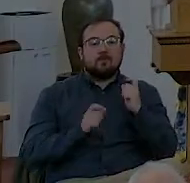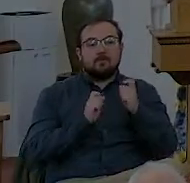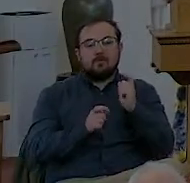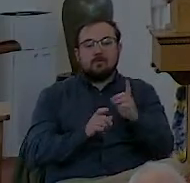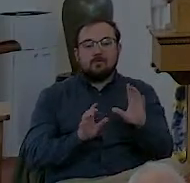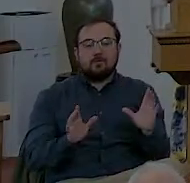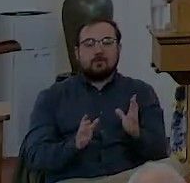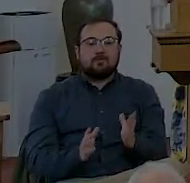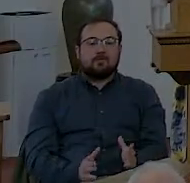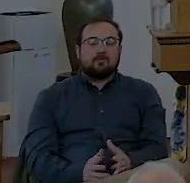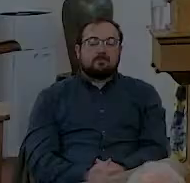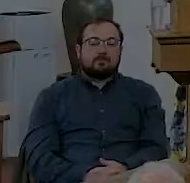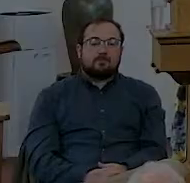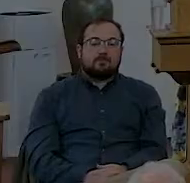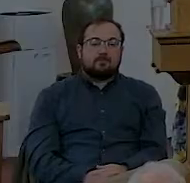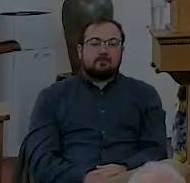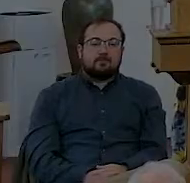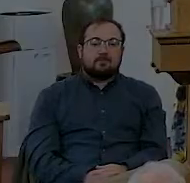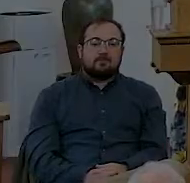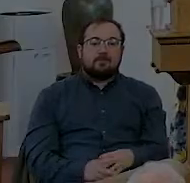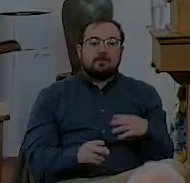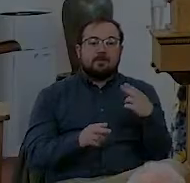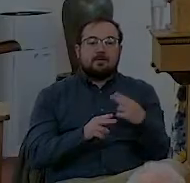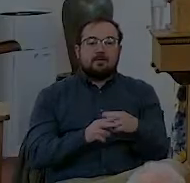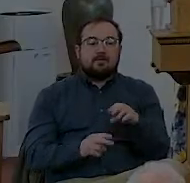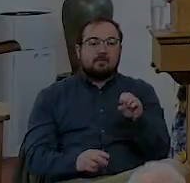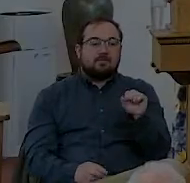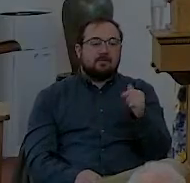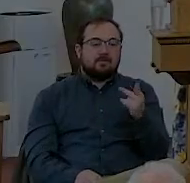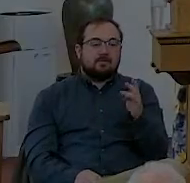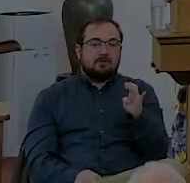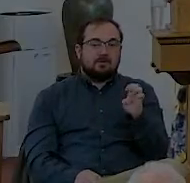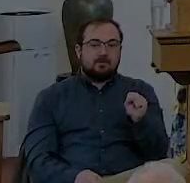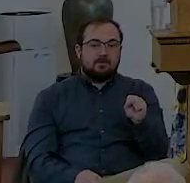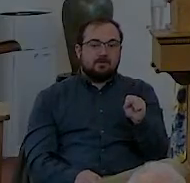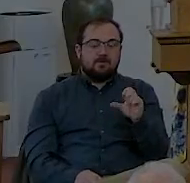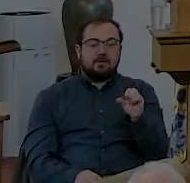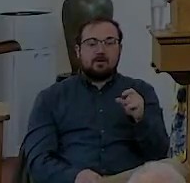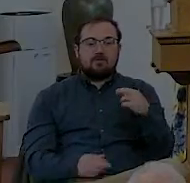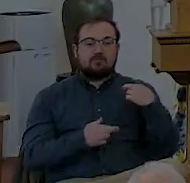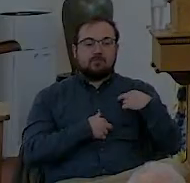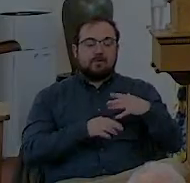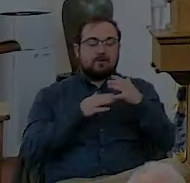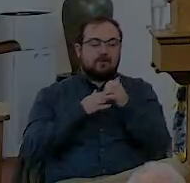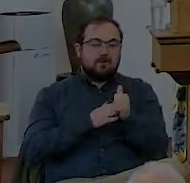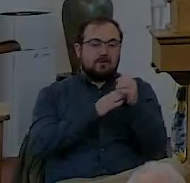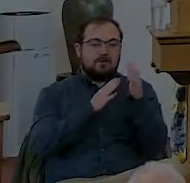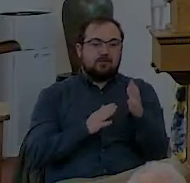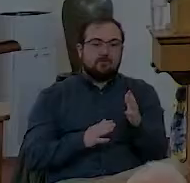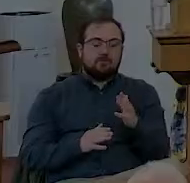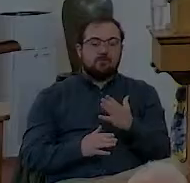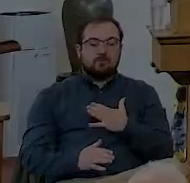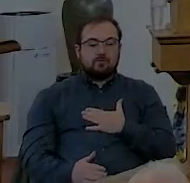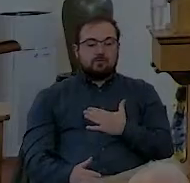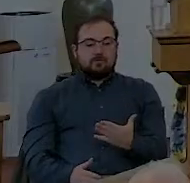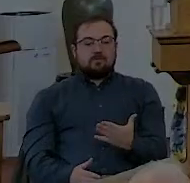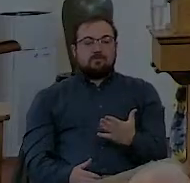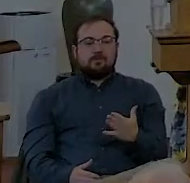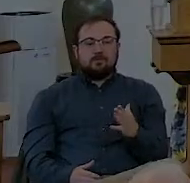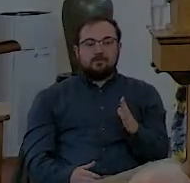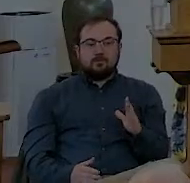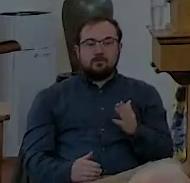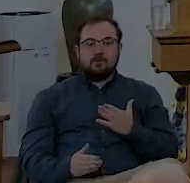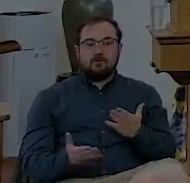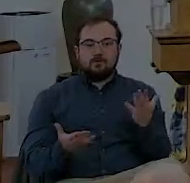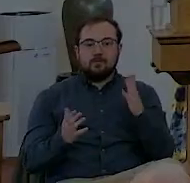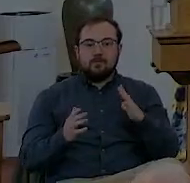are. In the name of sages and great religious leaders who sacrificed their lives